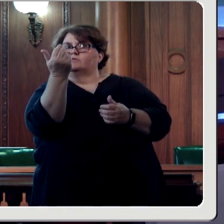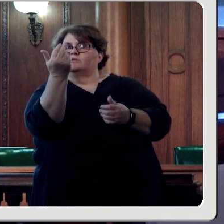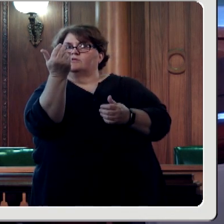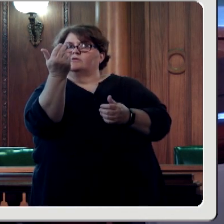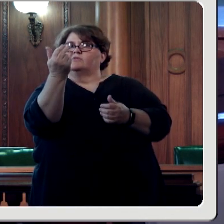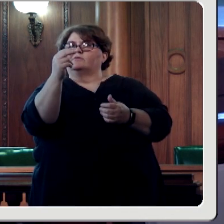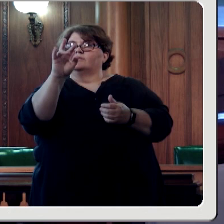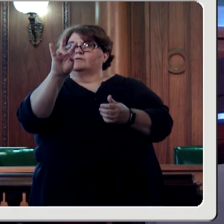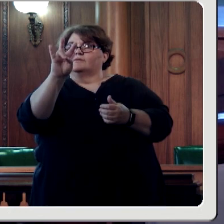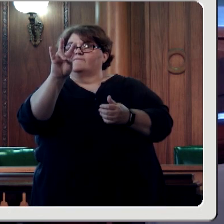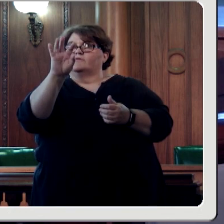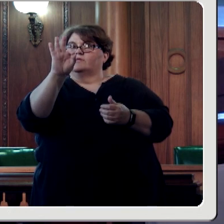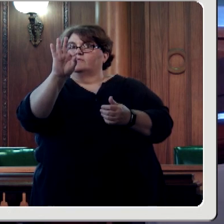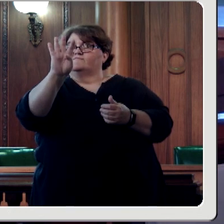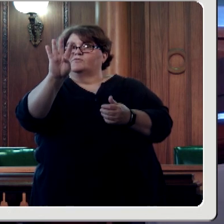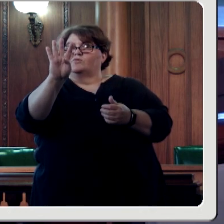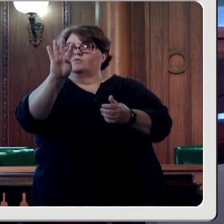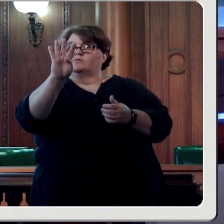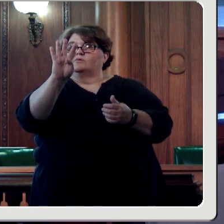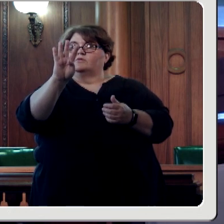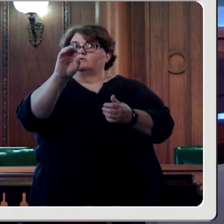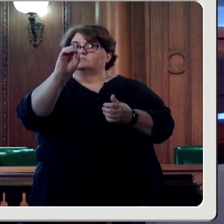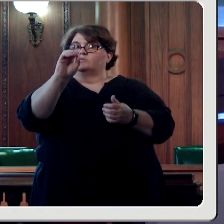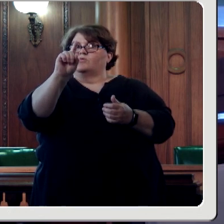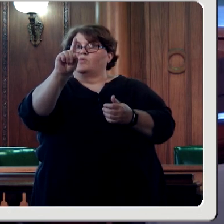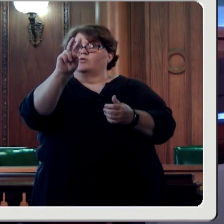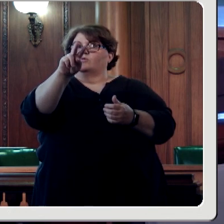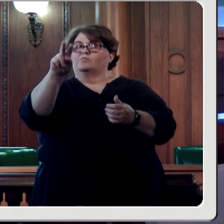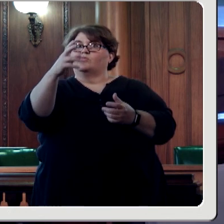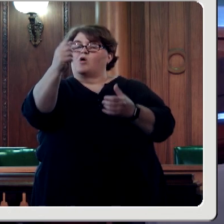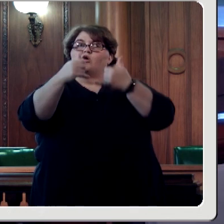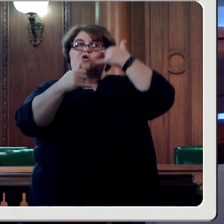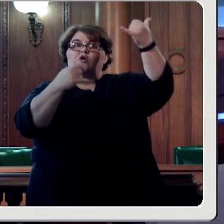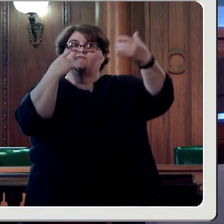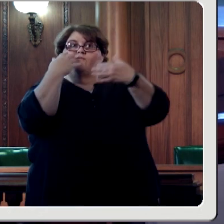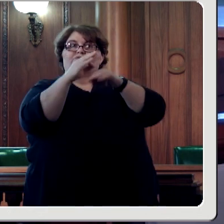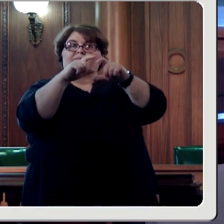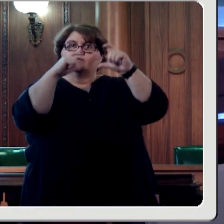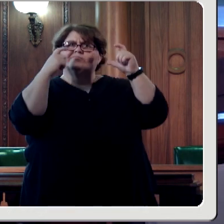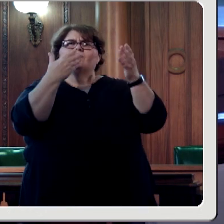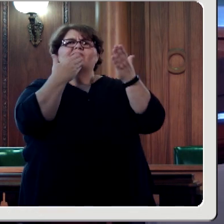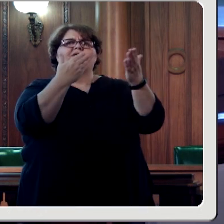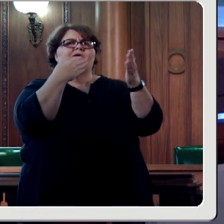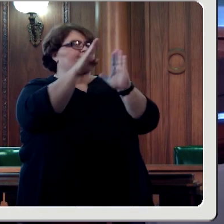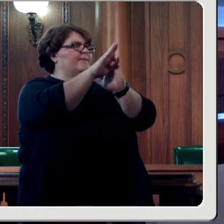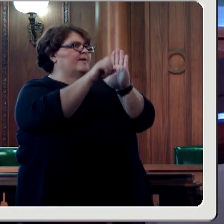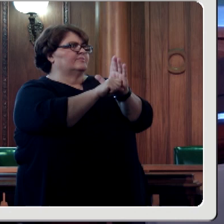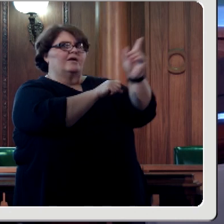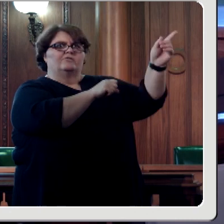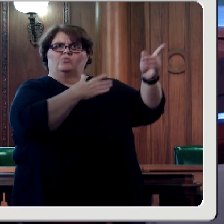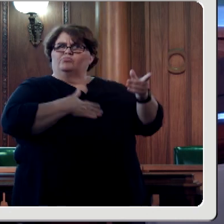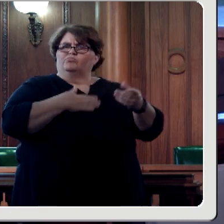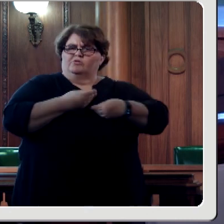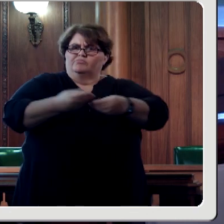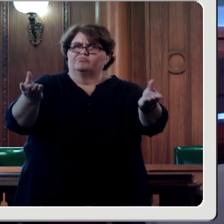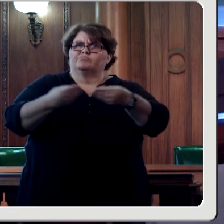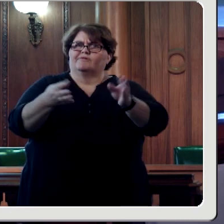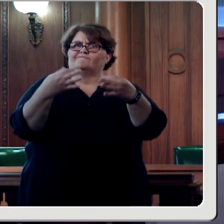413-794-0012. So again, thank you to Bay State, Dr. Kerouac, and yourself for expanding